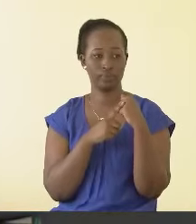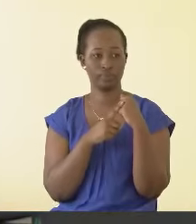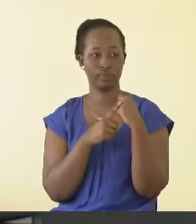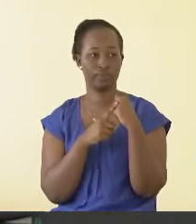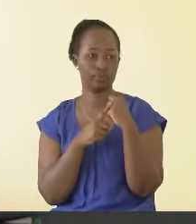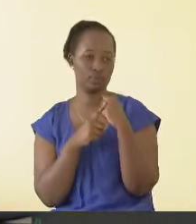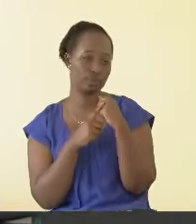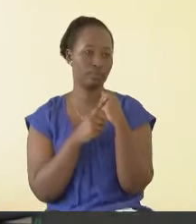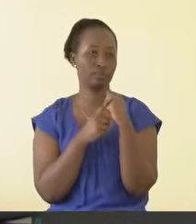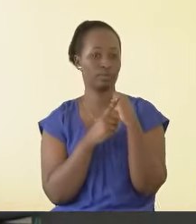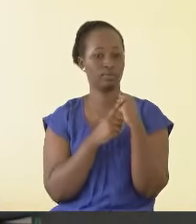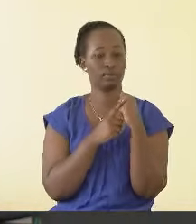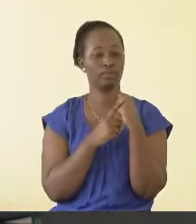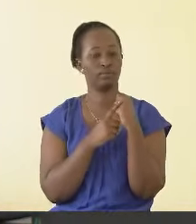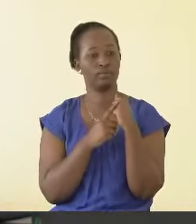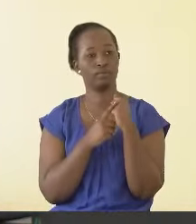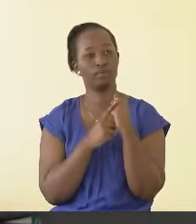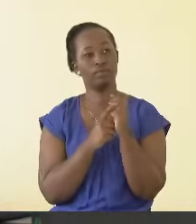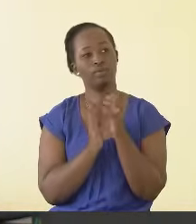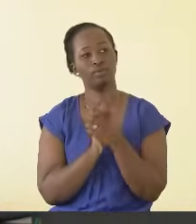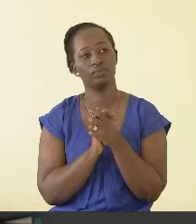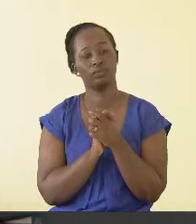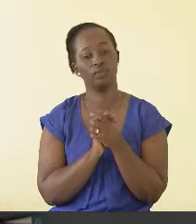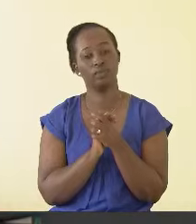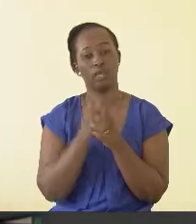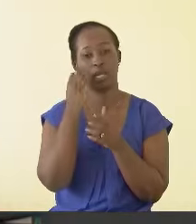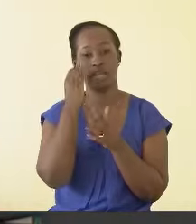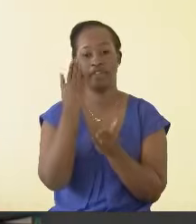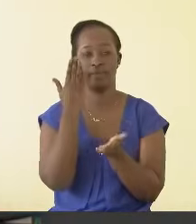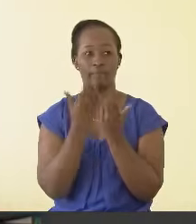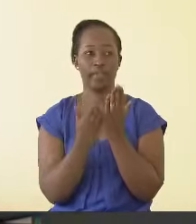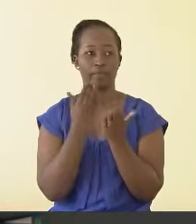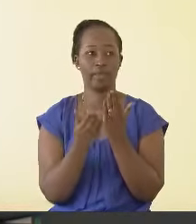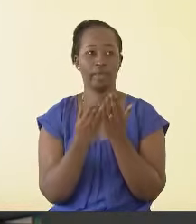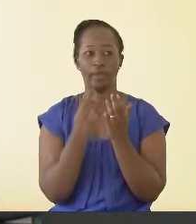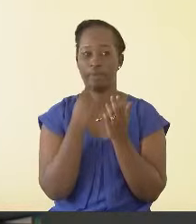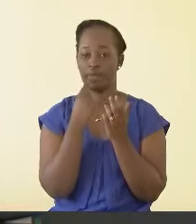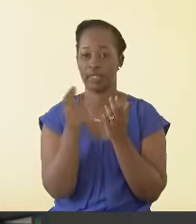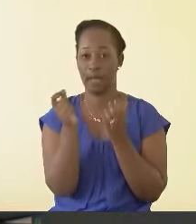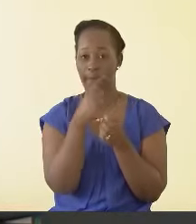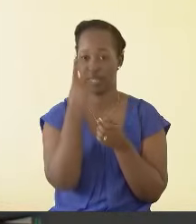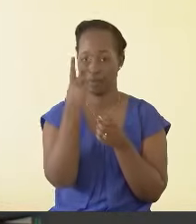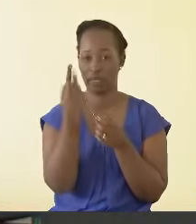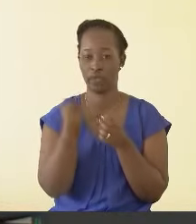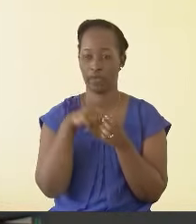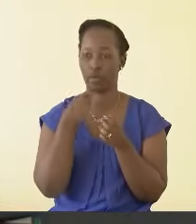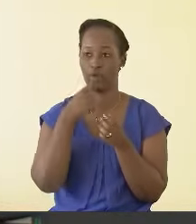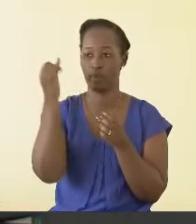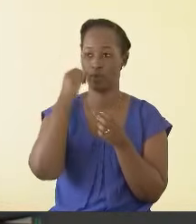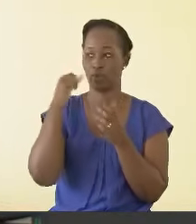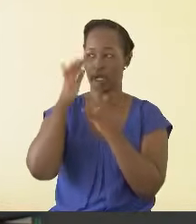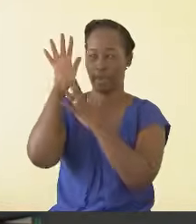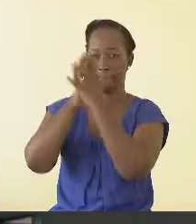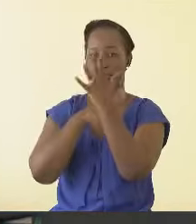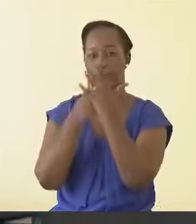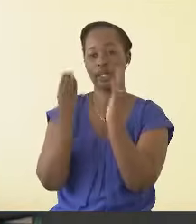for June, our 3 months. If maybe they had asked us 2 months, then we would have stopped from this.